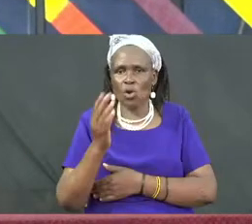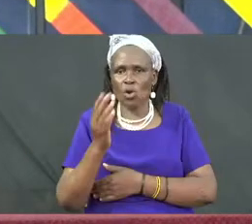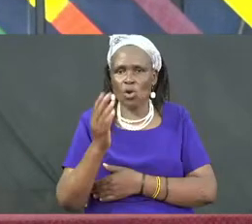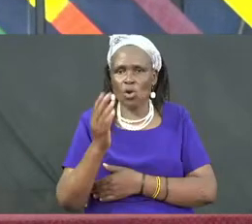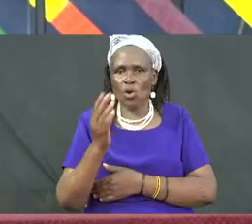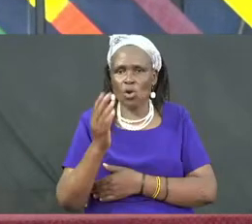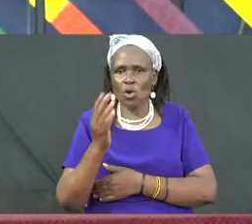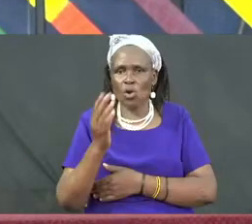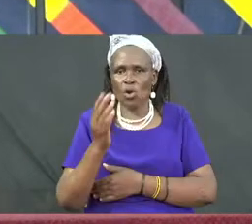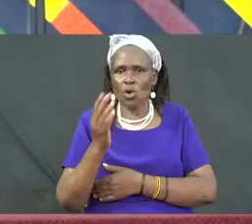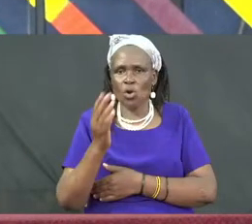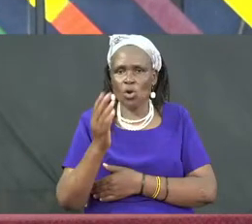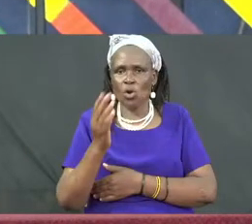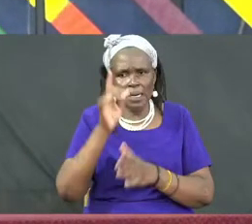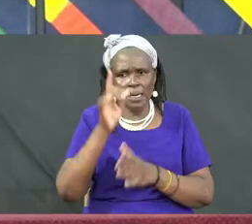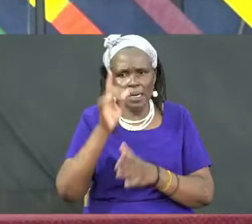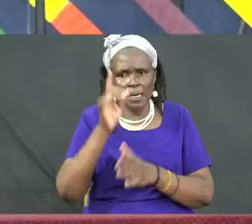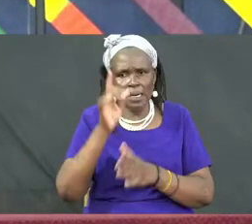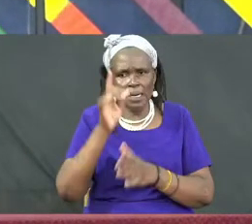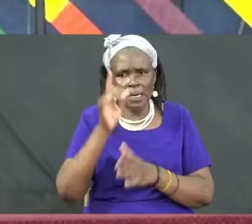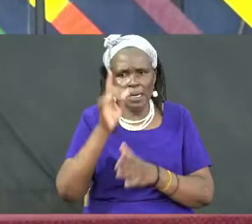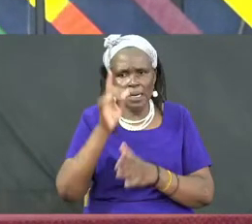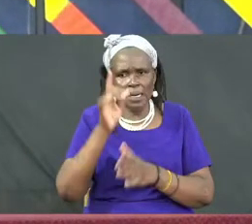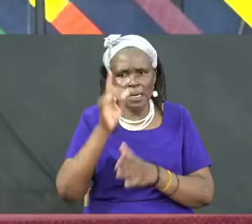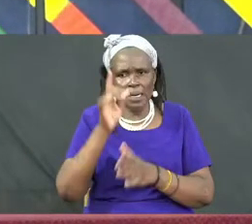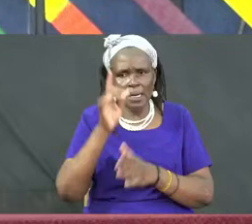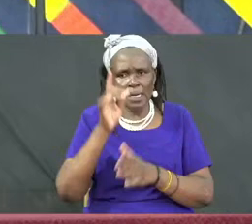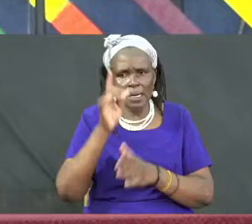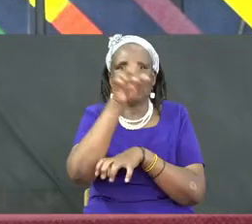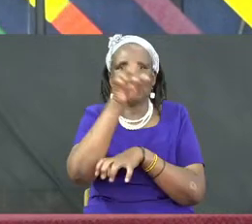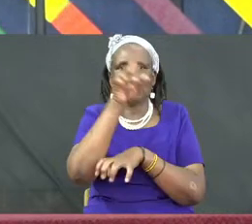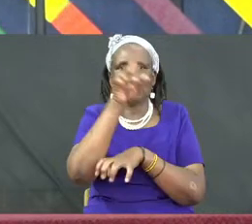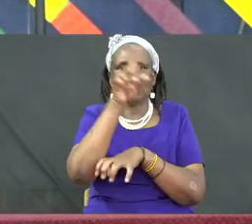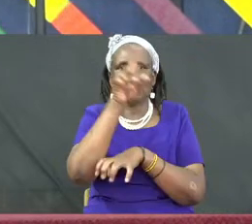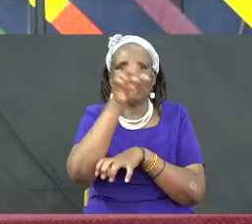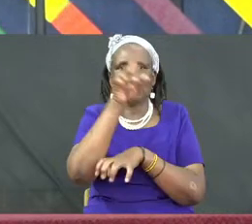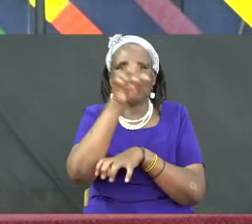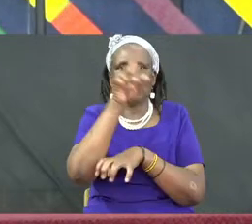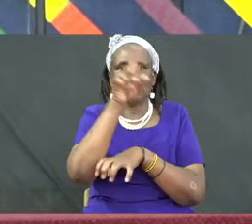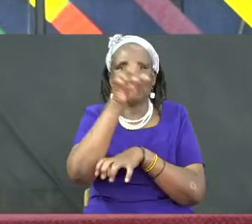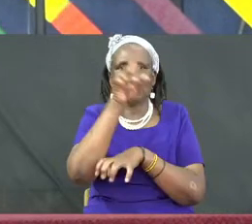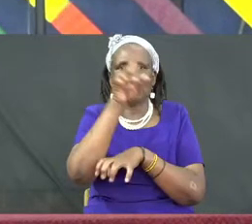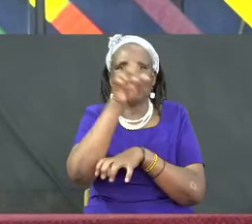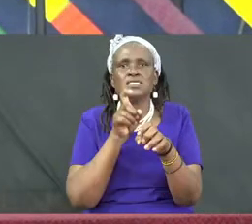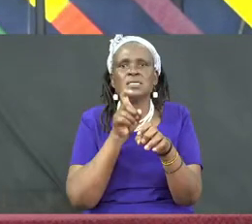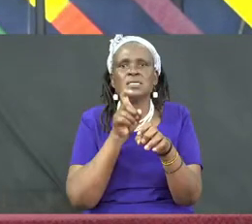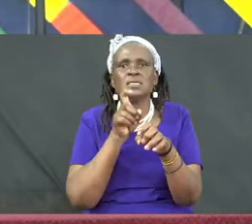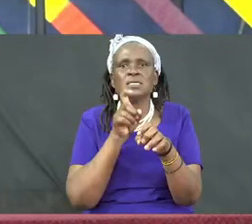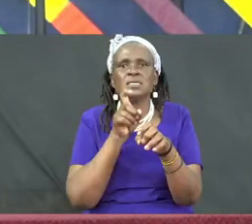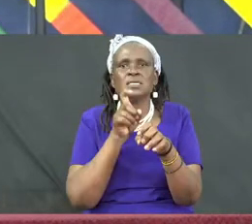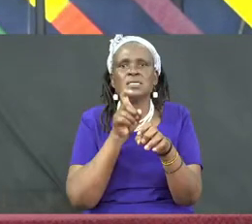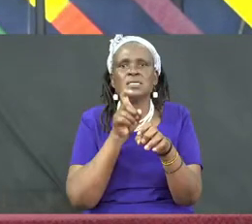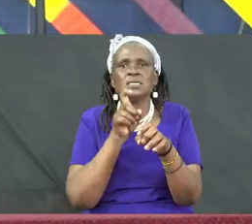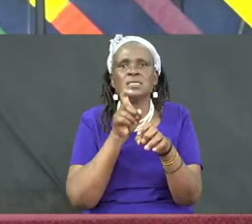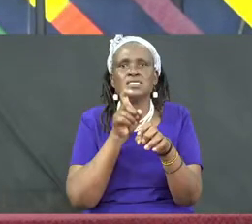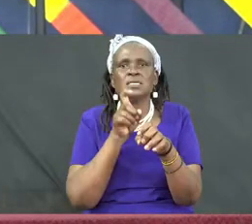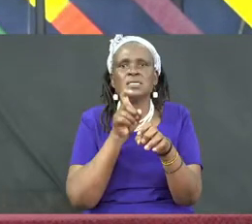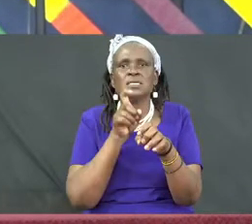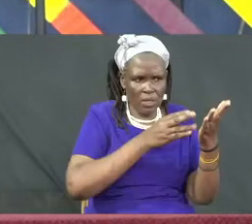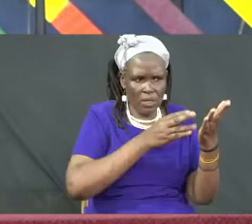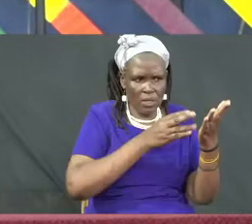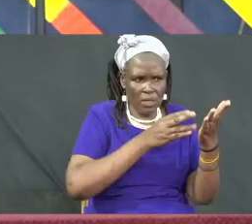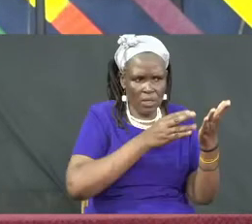And guess which animal? A snake. A serpent. Now, when you read throughout